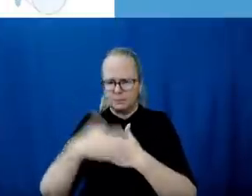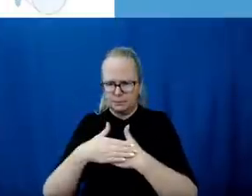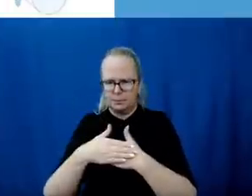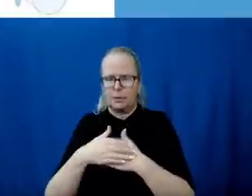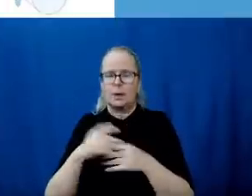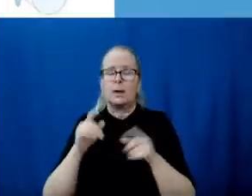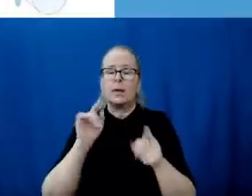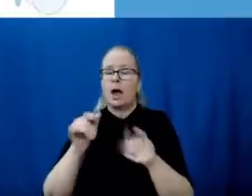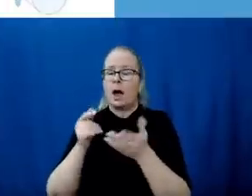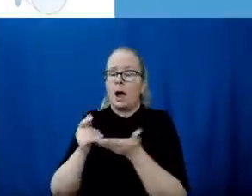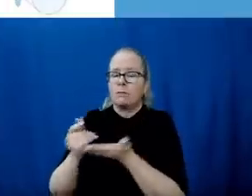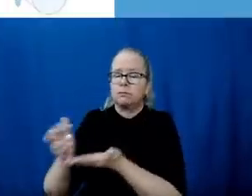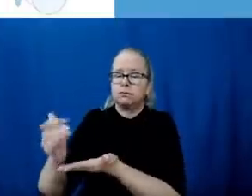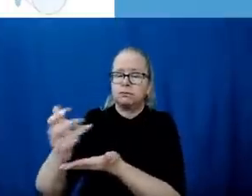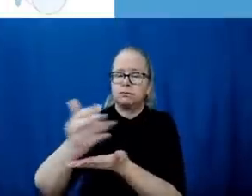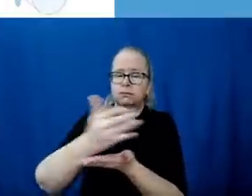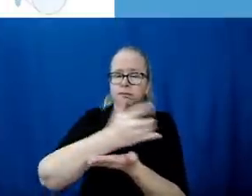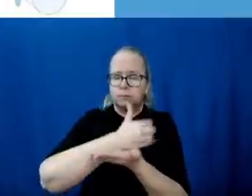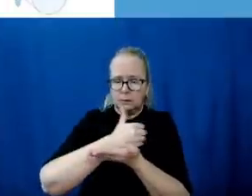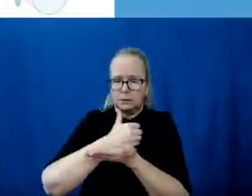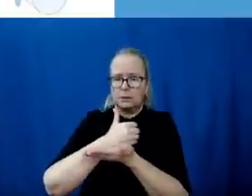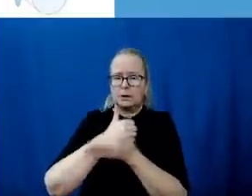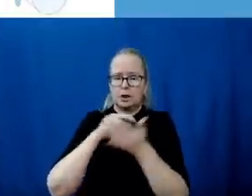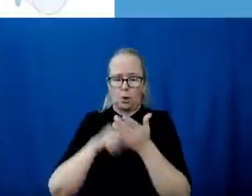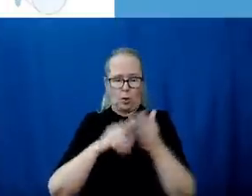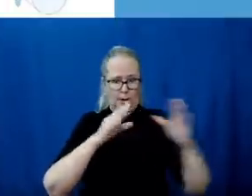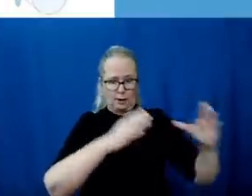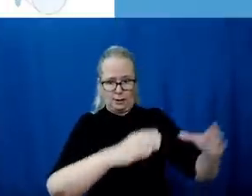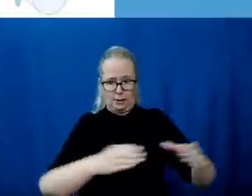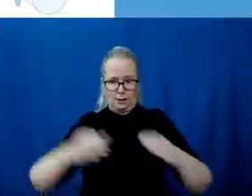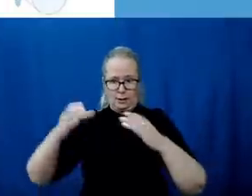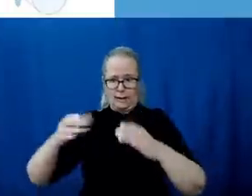Once samples are collected, we rely on